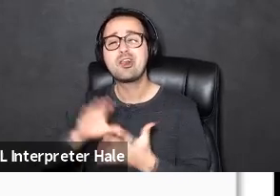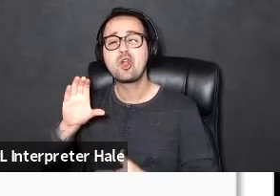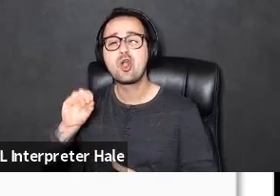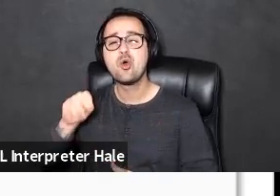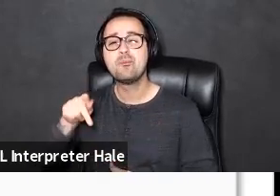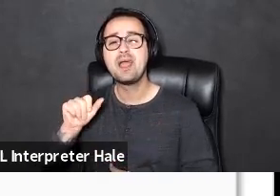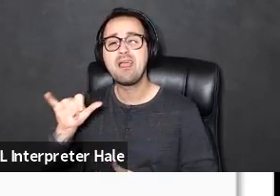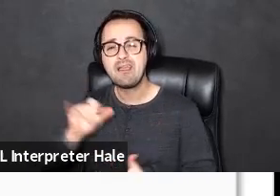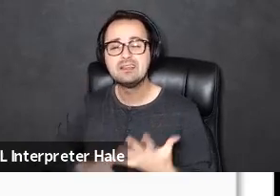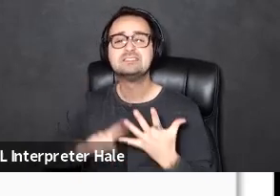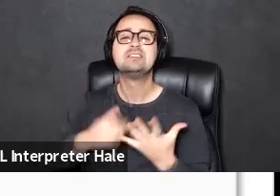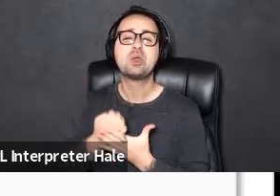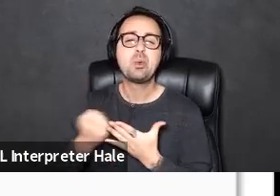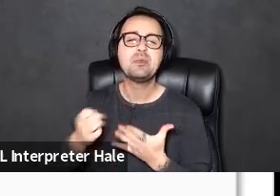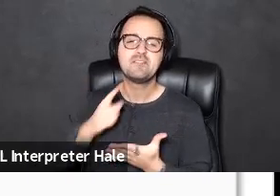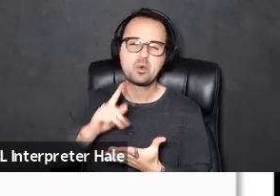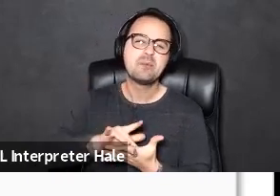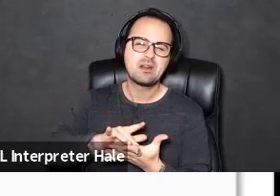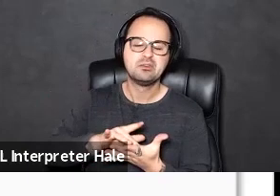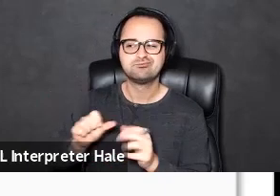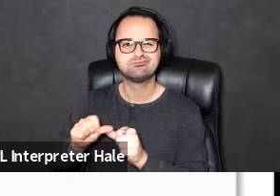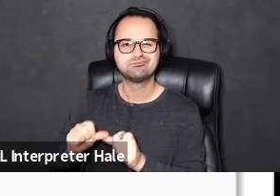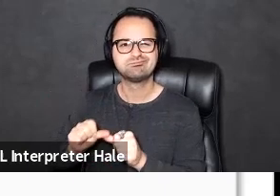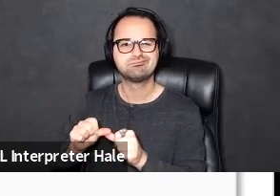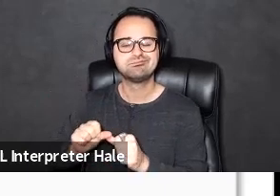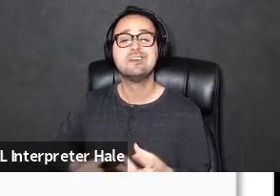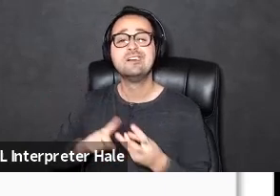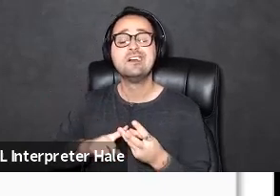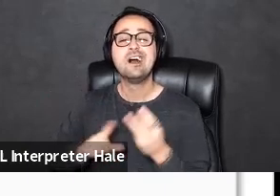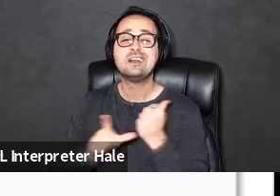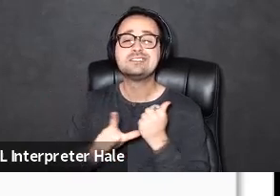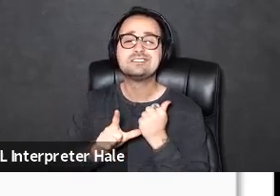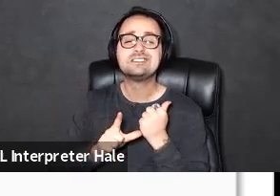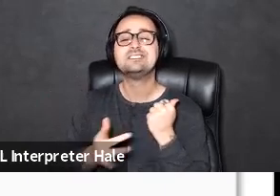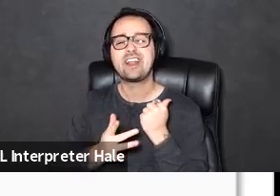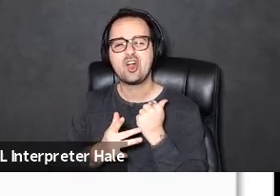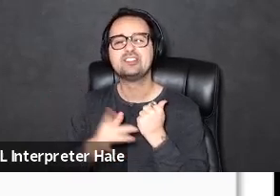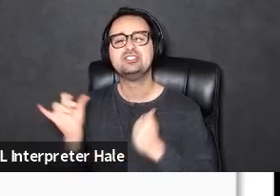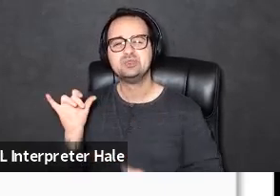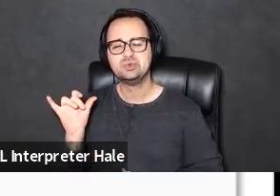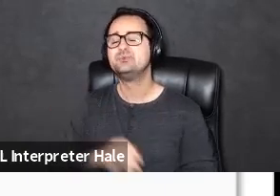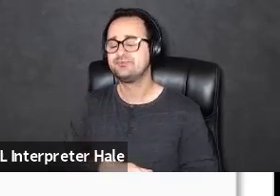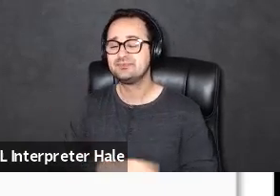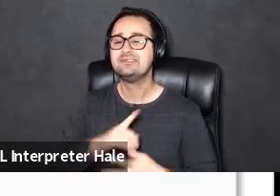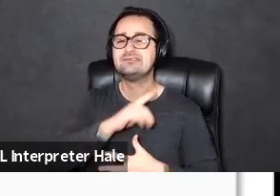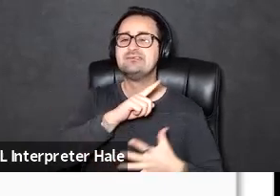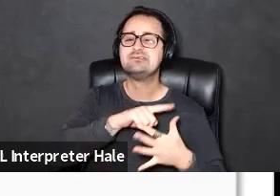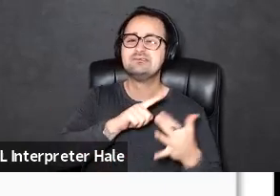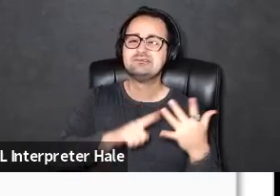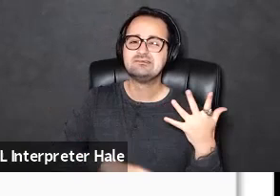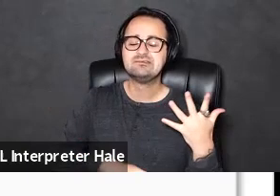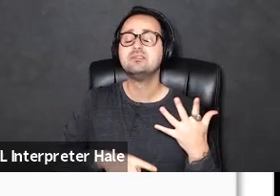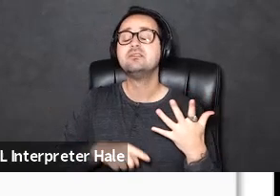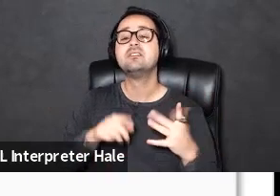co-pays, medical equipment, that's durable equipment stuff, assisted technologies. Like a lot of those are expenses that you may